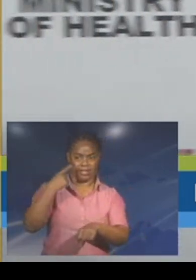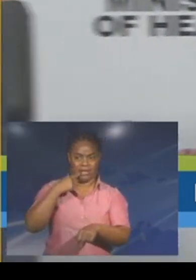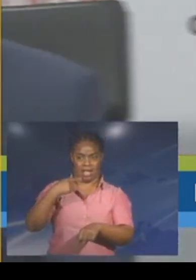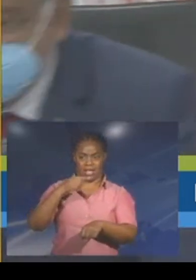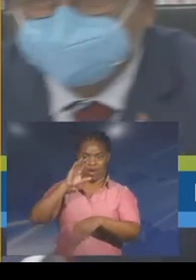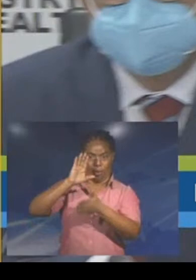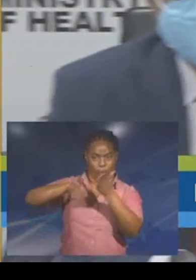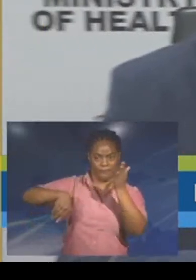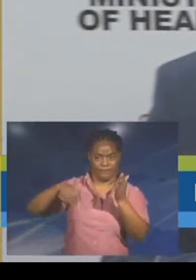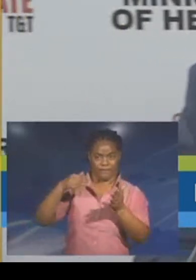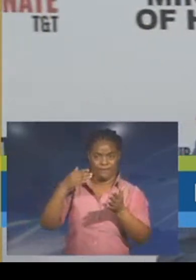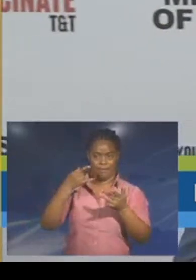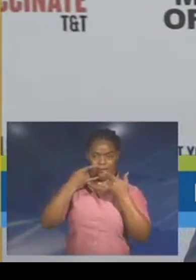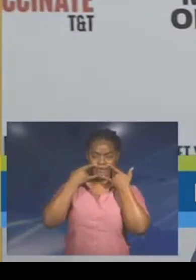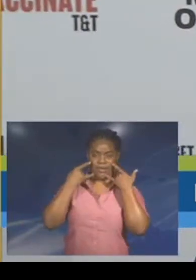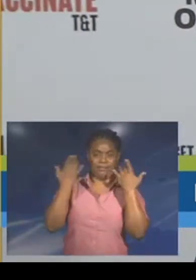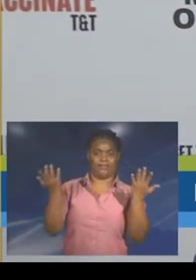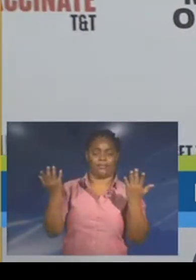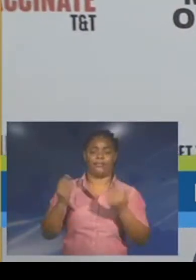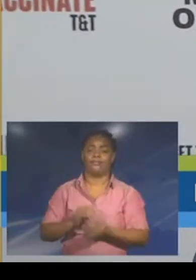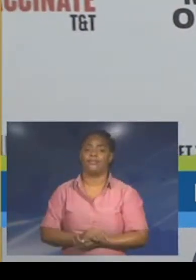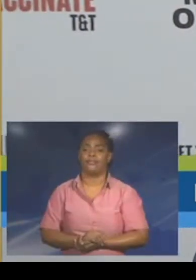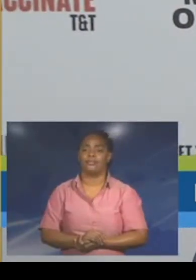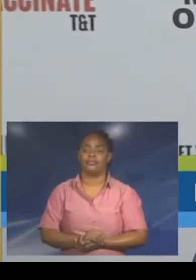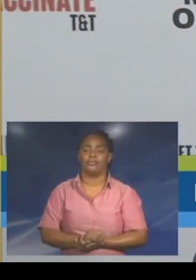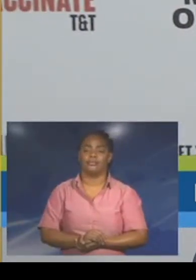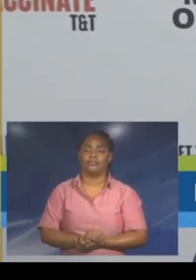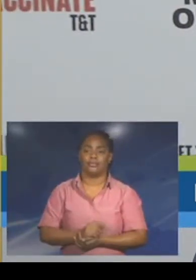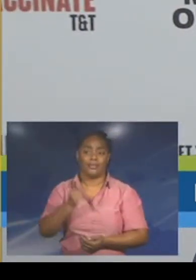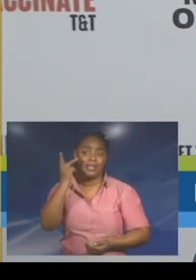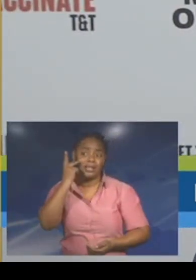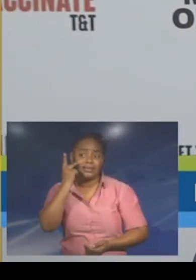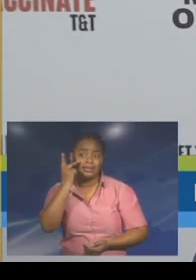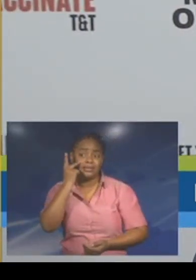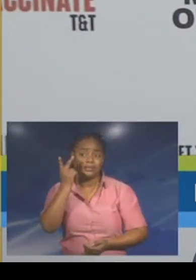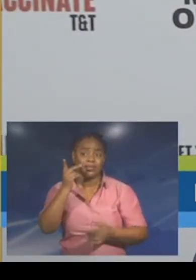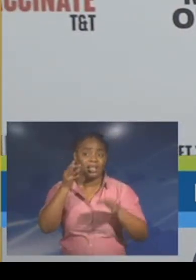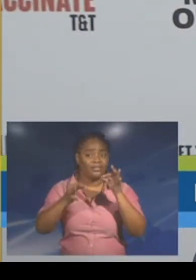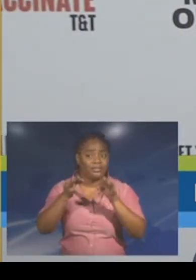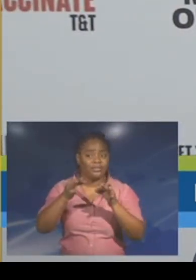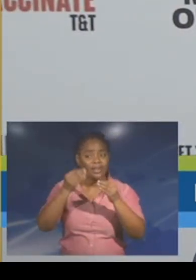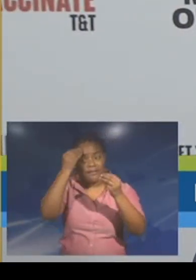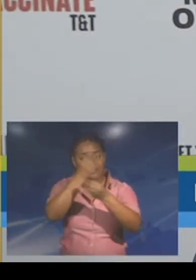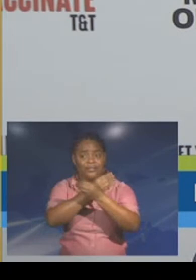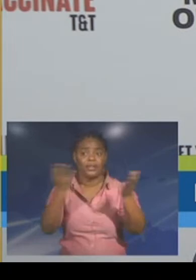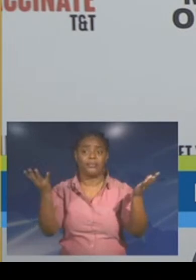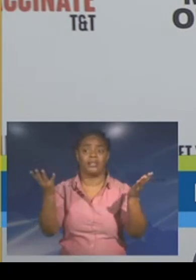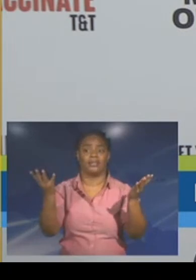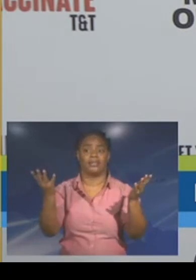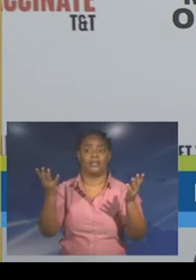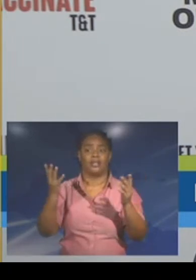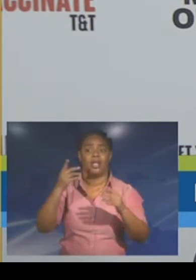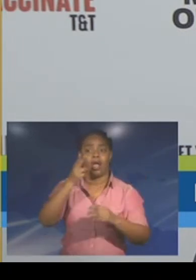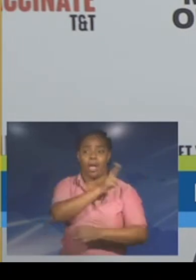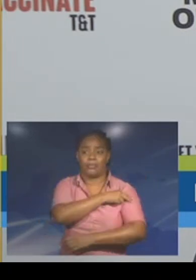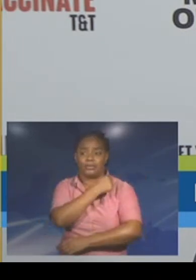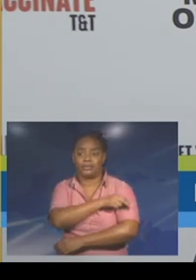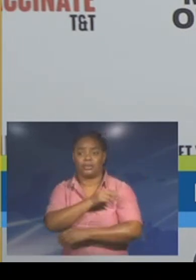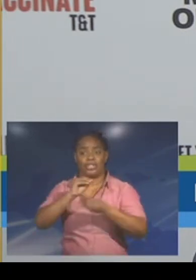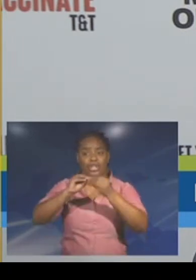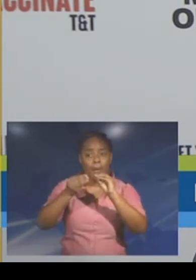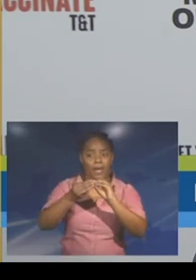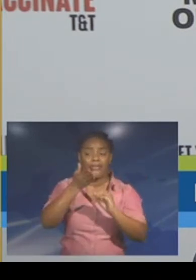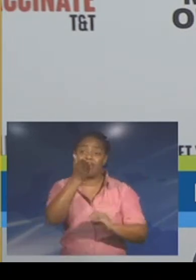we have been publishing, our hospitalization numbers are now well below, but not well below, have